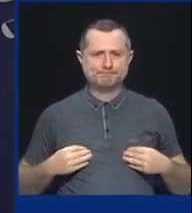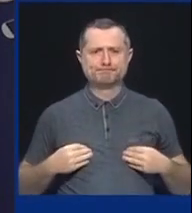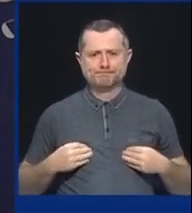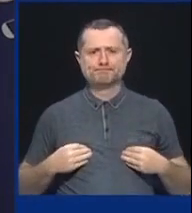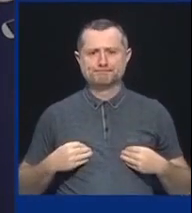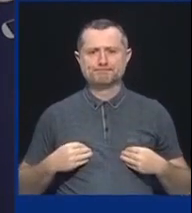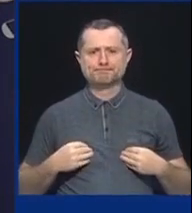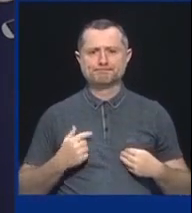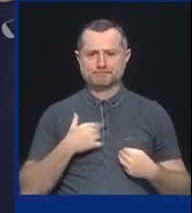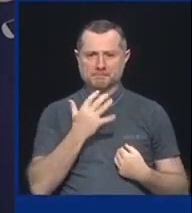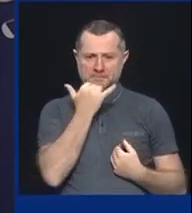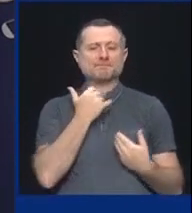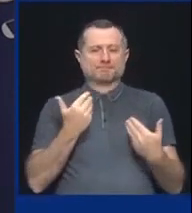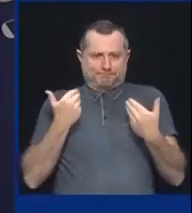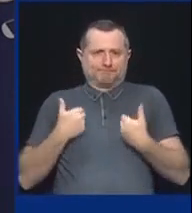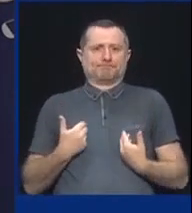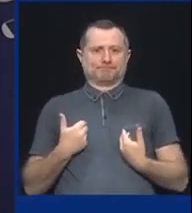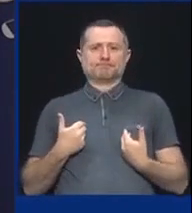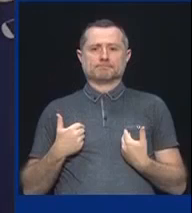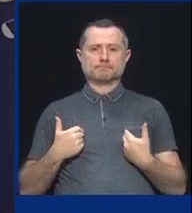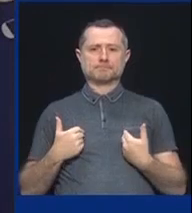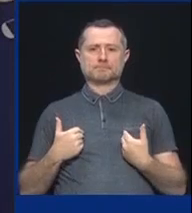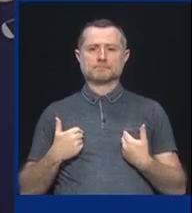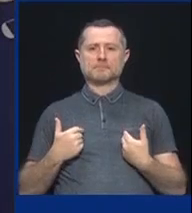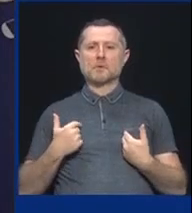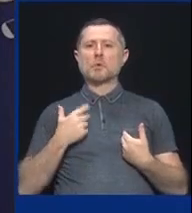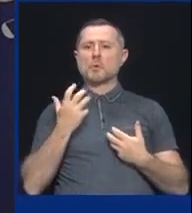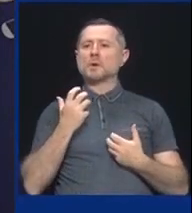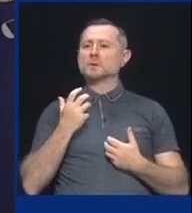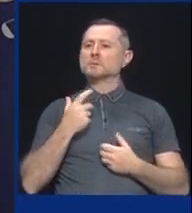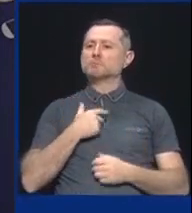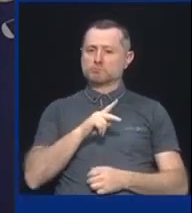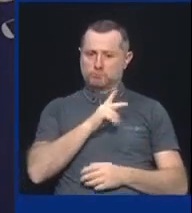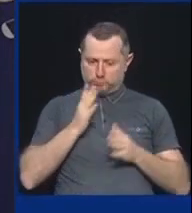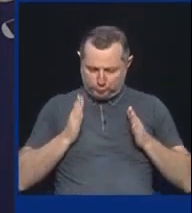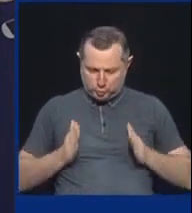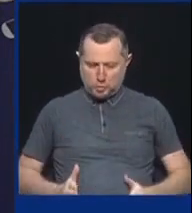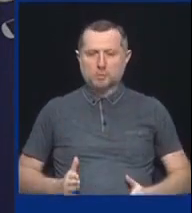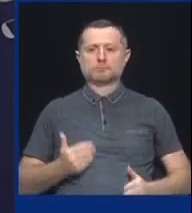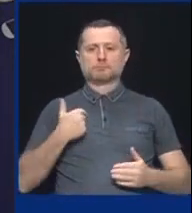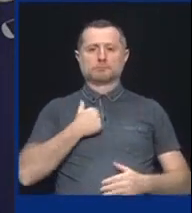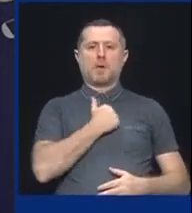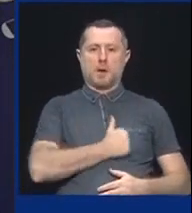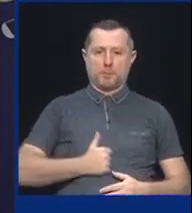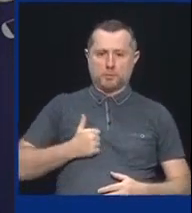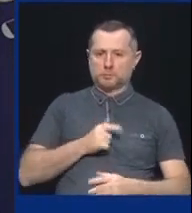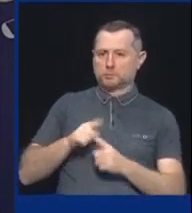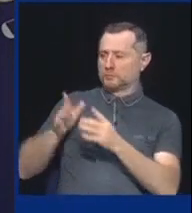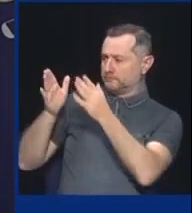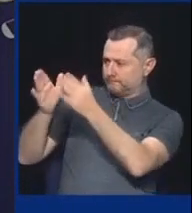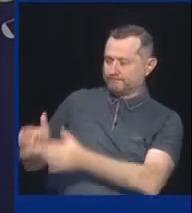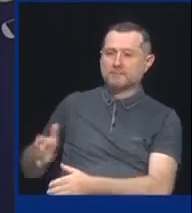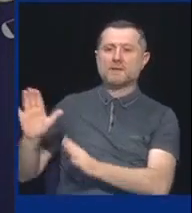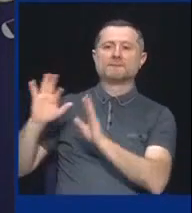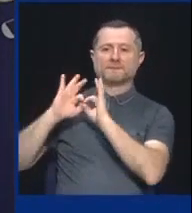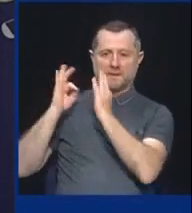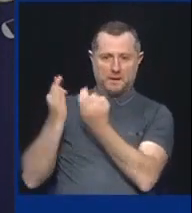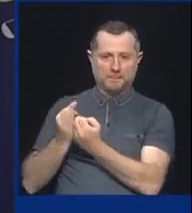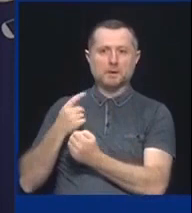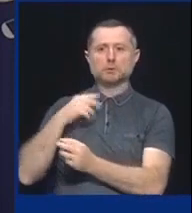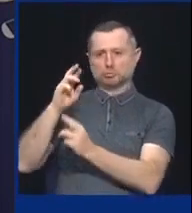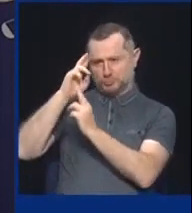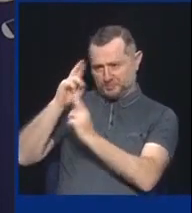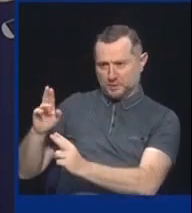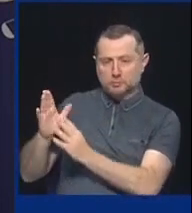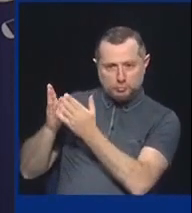it. I want to personally apologize to her and her family. I have the greatest respect